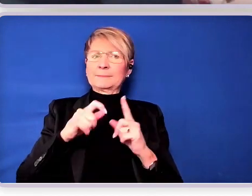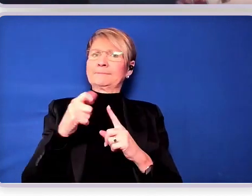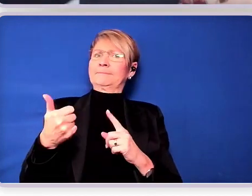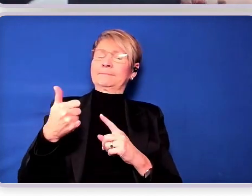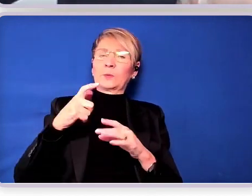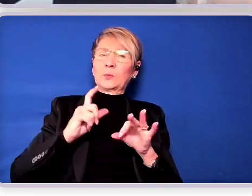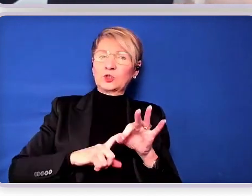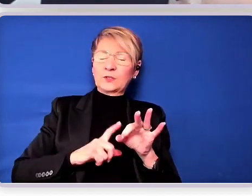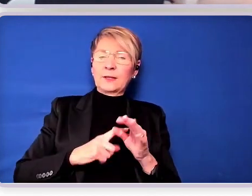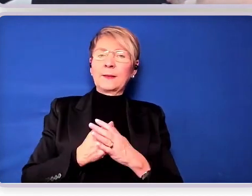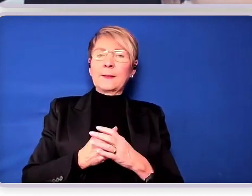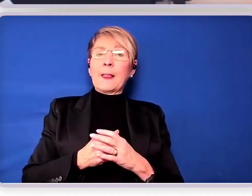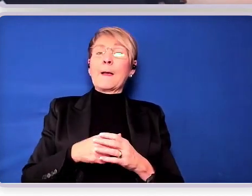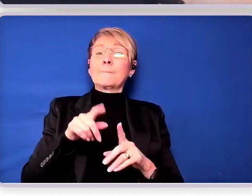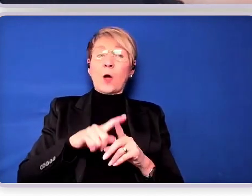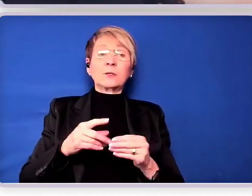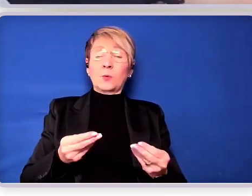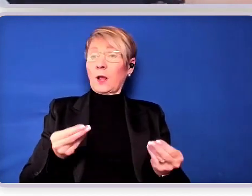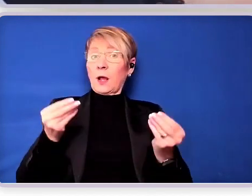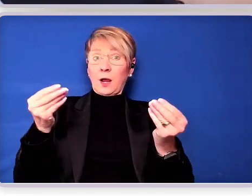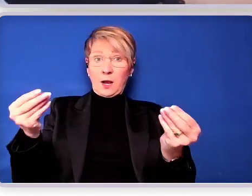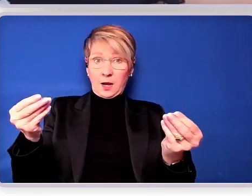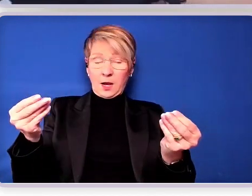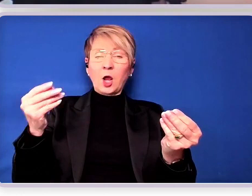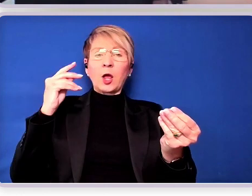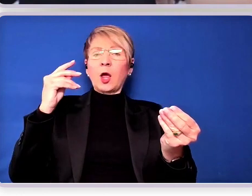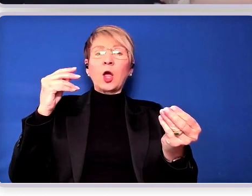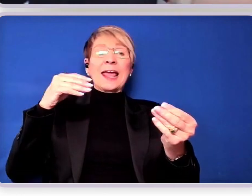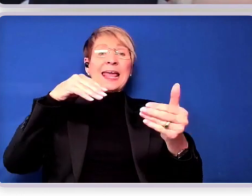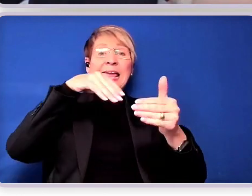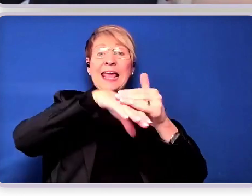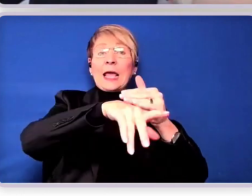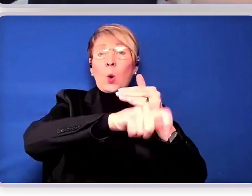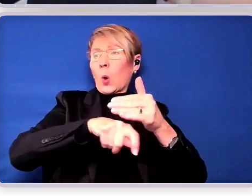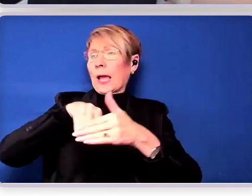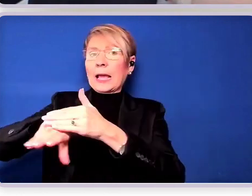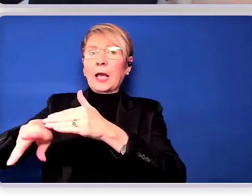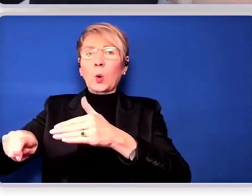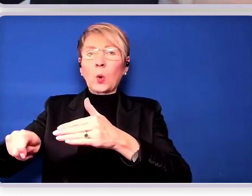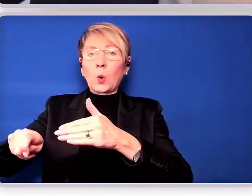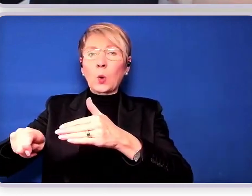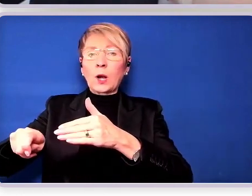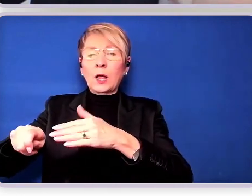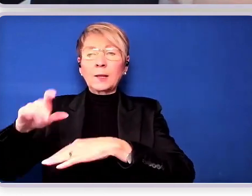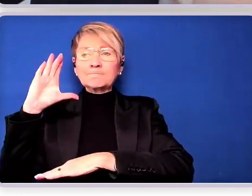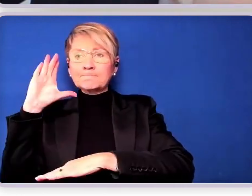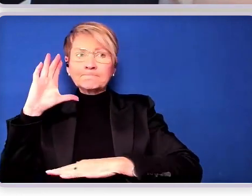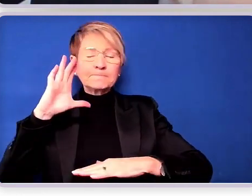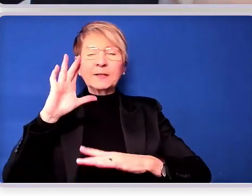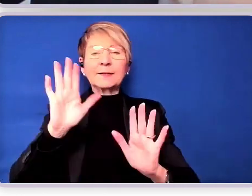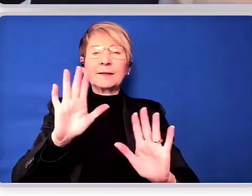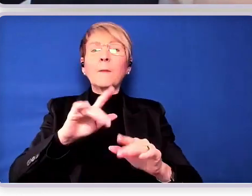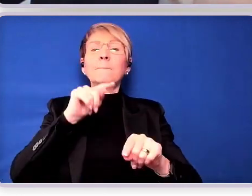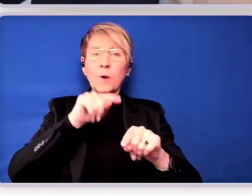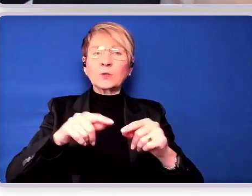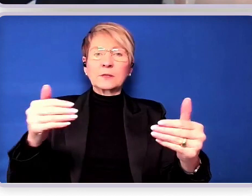mediate. Yeah. 95% of them settle at mediation for a whole lot of different reasons. I mean, a